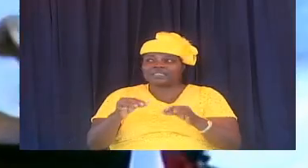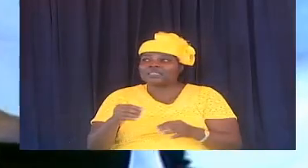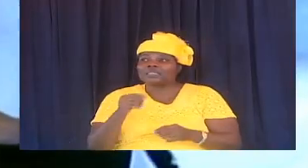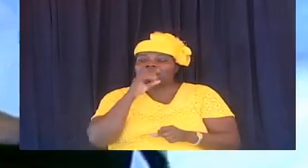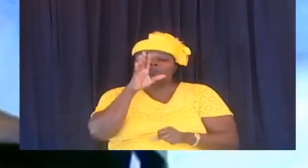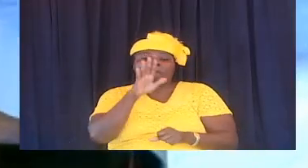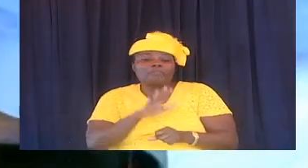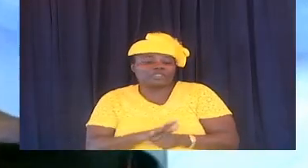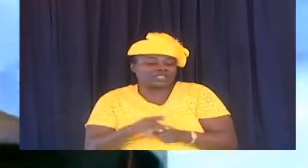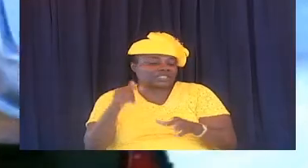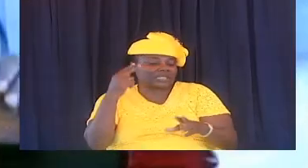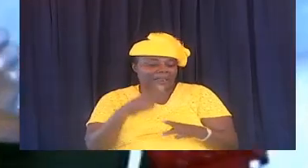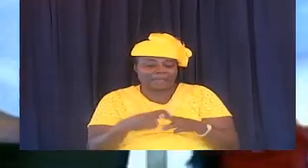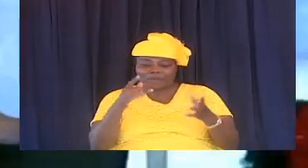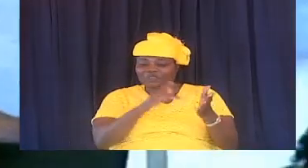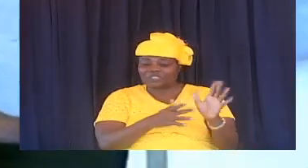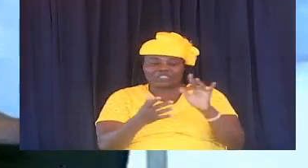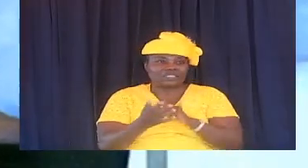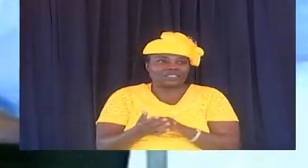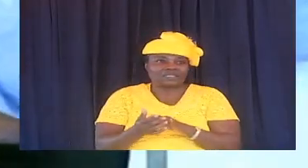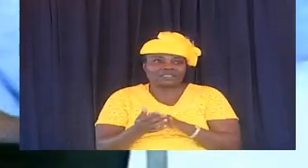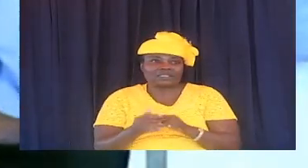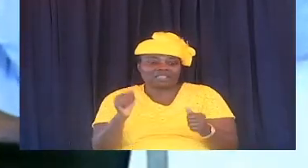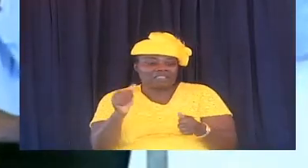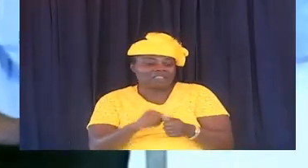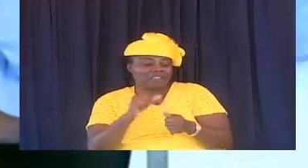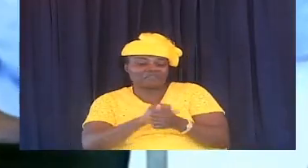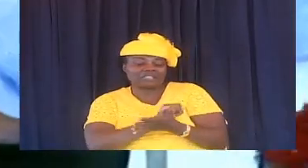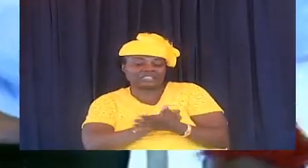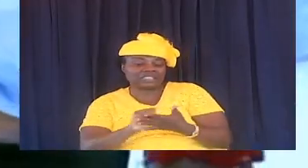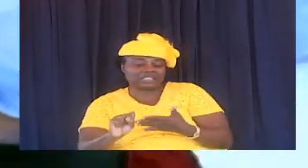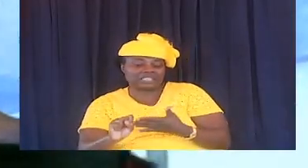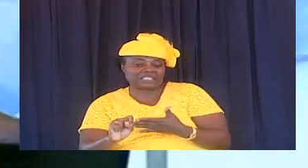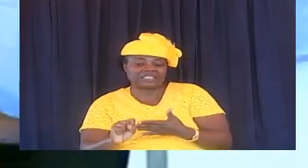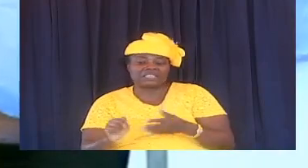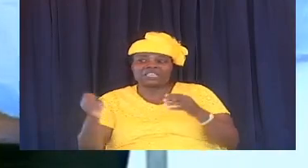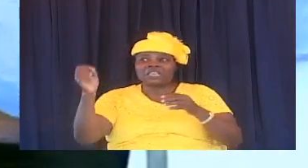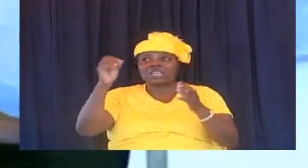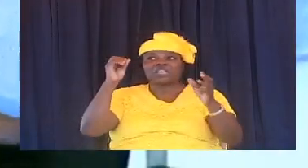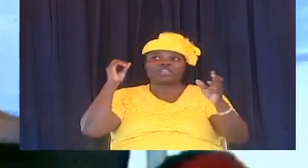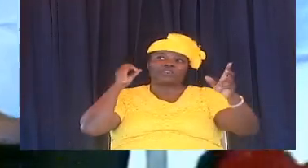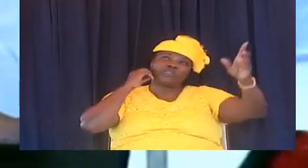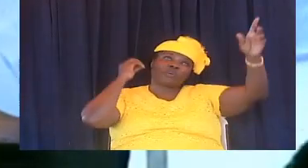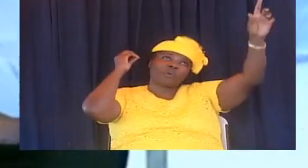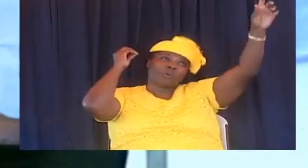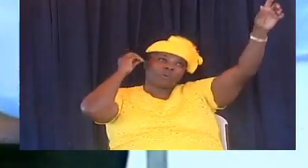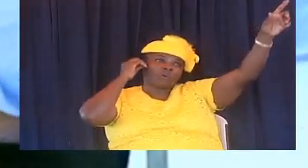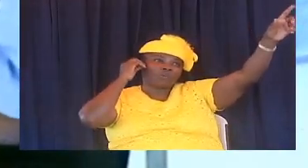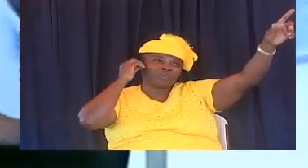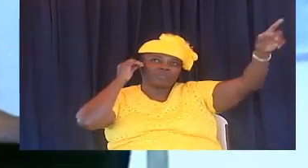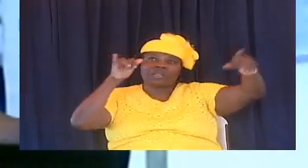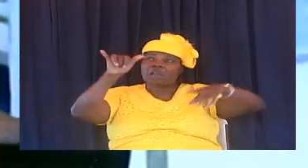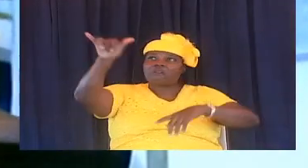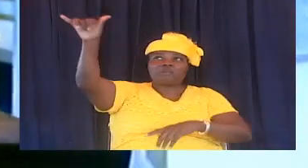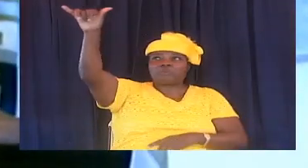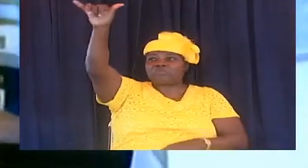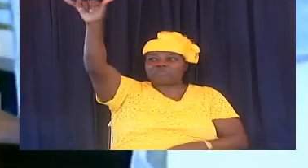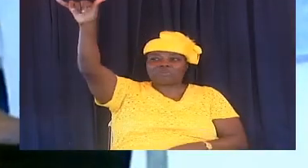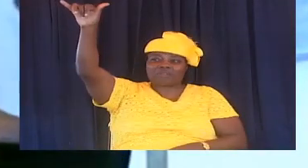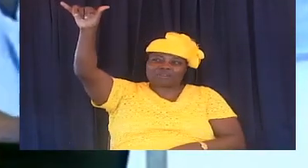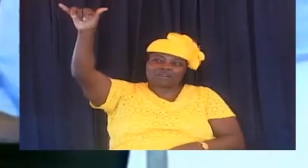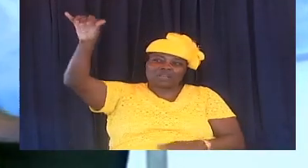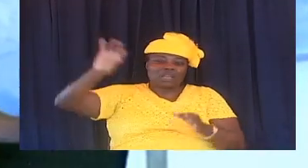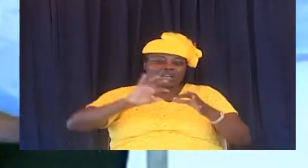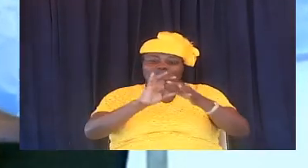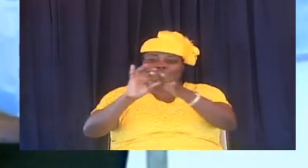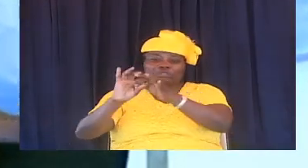Jesus. Every saint in the house today, every saint in your homes, wherever you are across the island, every saint that has